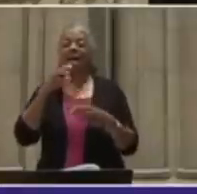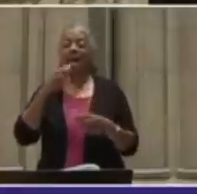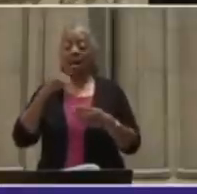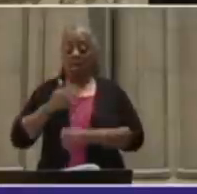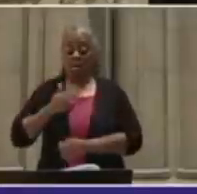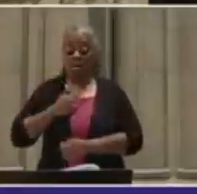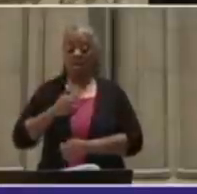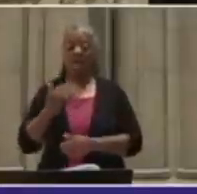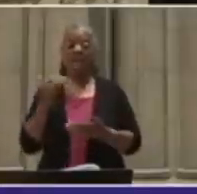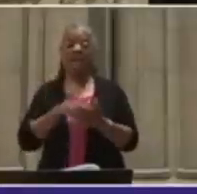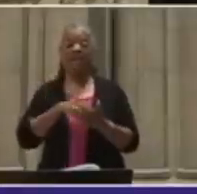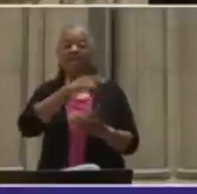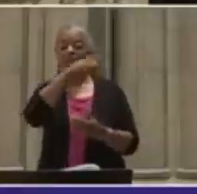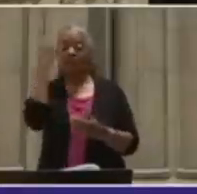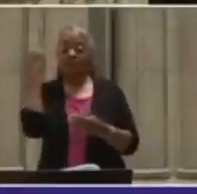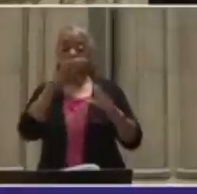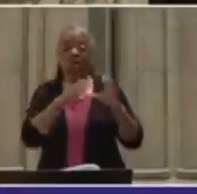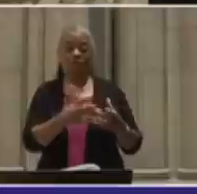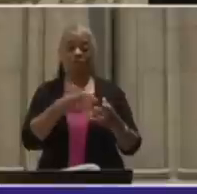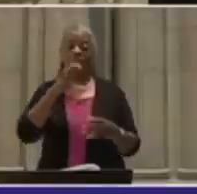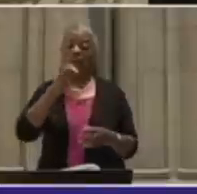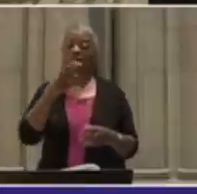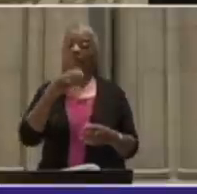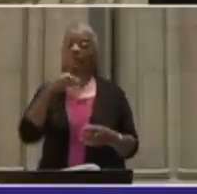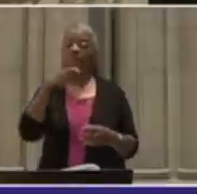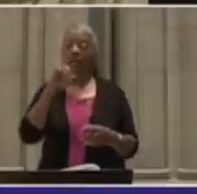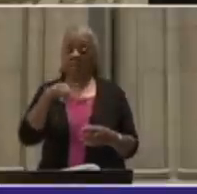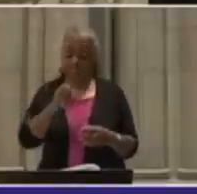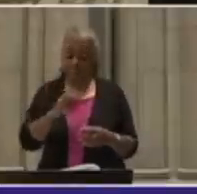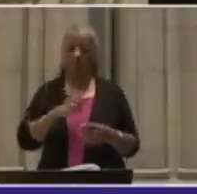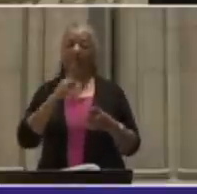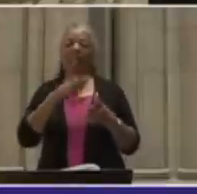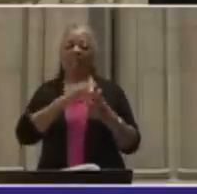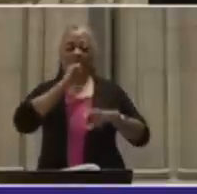Band of Cheyenne and Arapaho, then camped at Sand Creek.